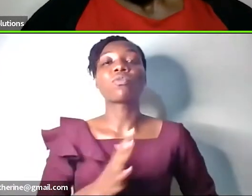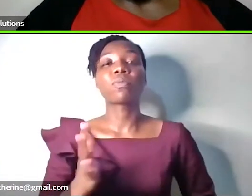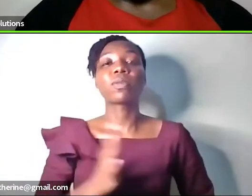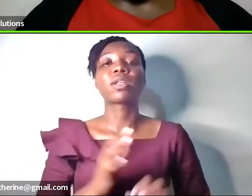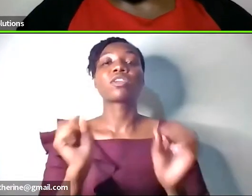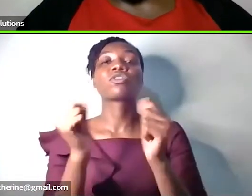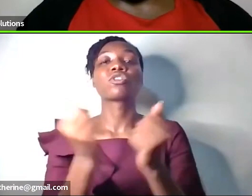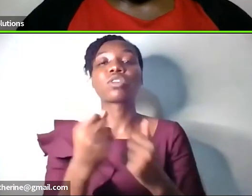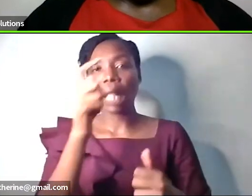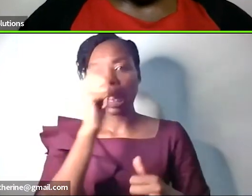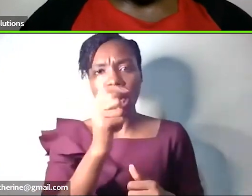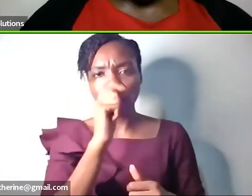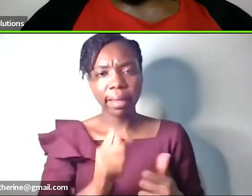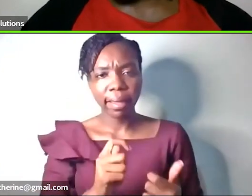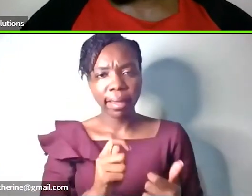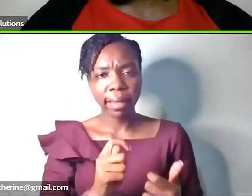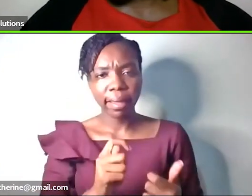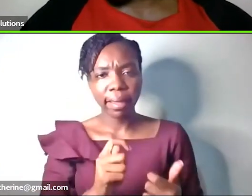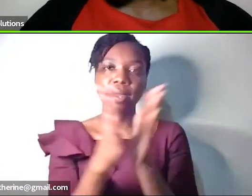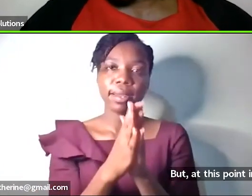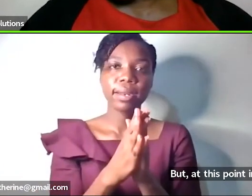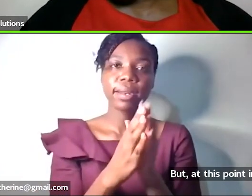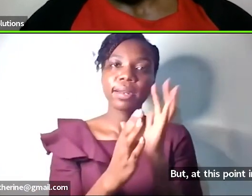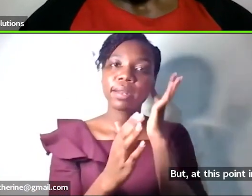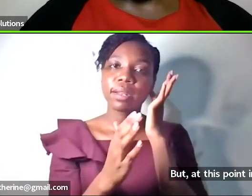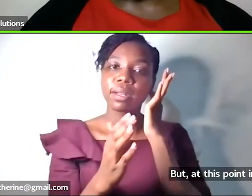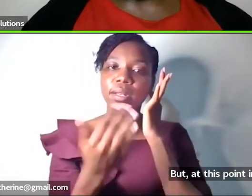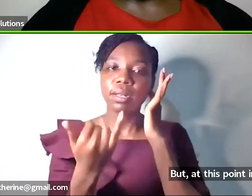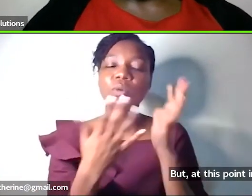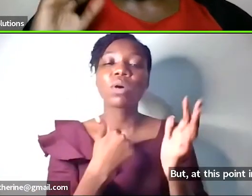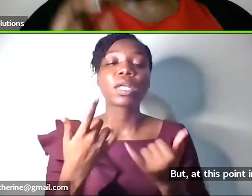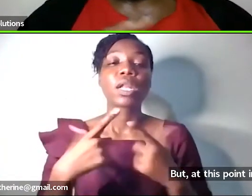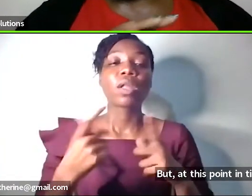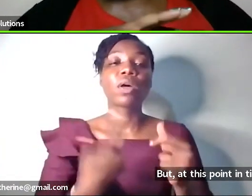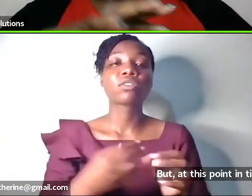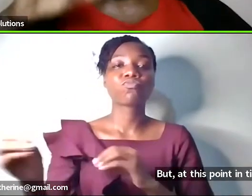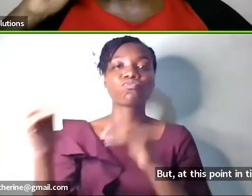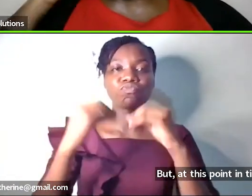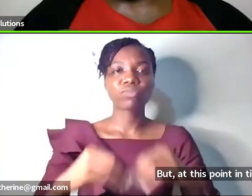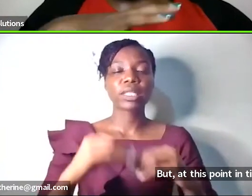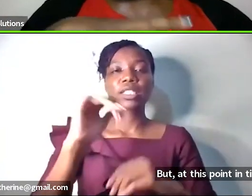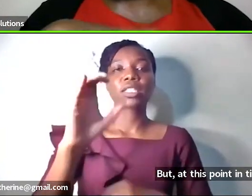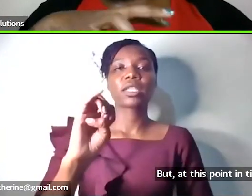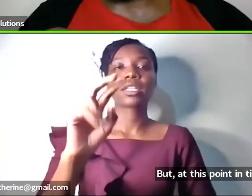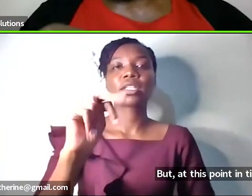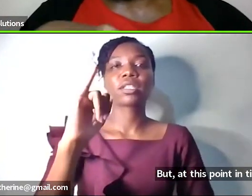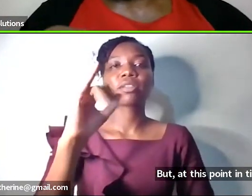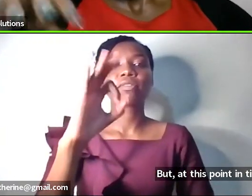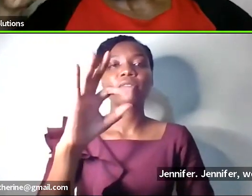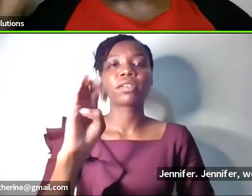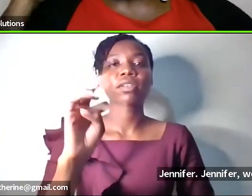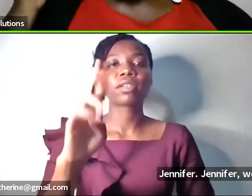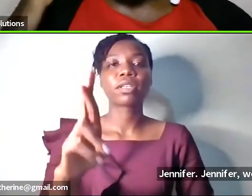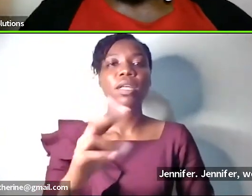Uganda. But at this point in time, allow us to move on to Jennifer. Jennifer, we've had Christine on all the things that we need to